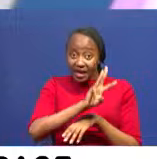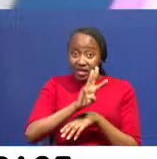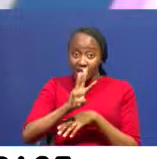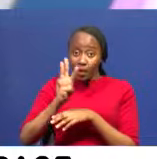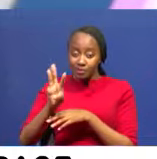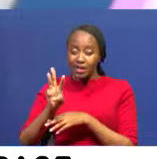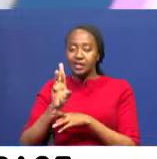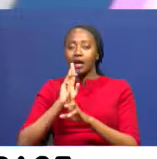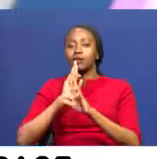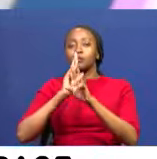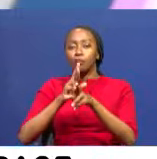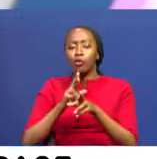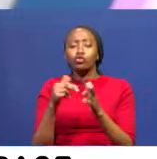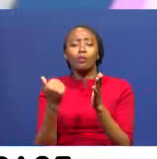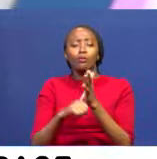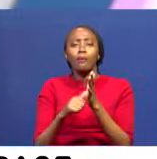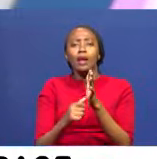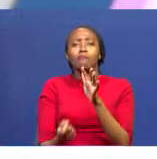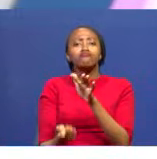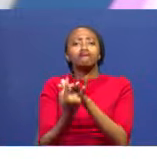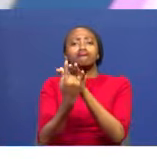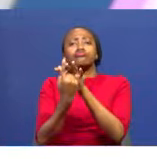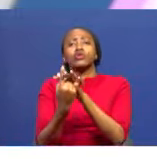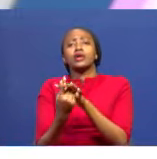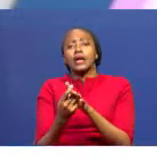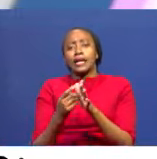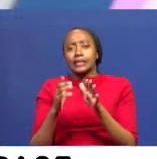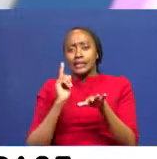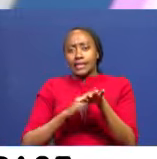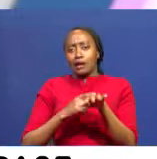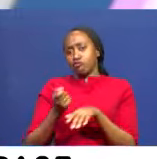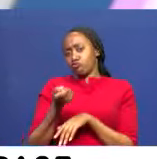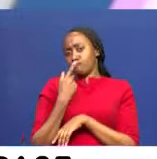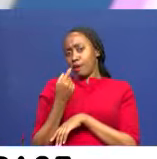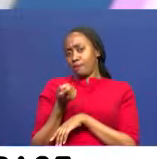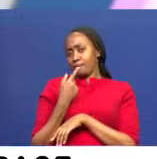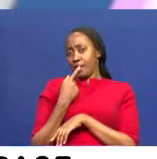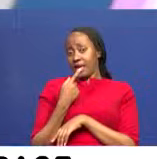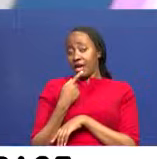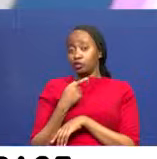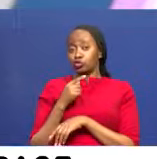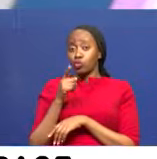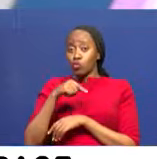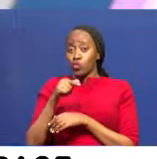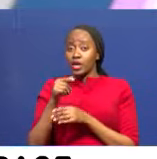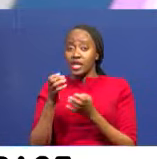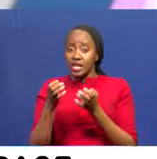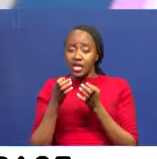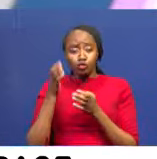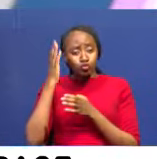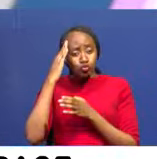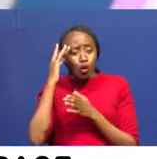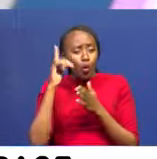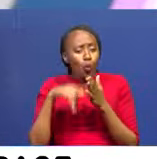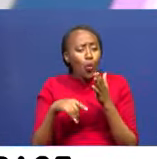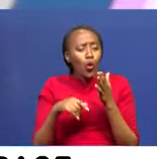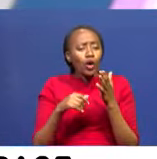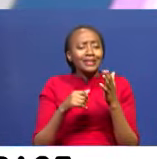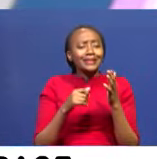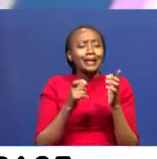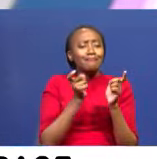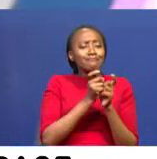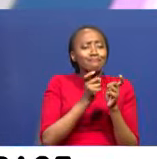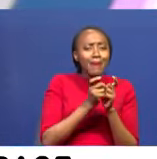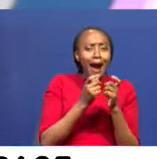adverse event. This data is important because it helps us know which medicines are actually working and which ones are harming